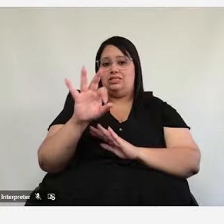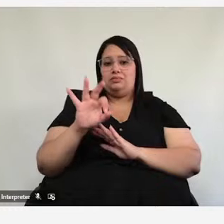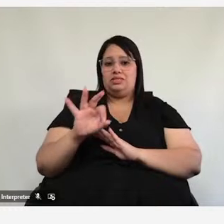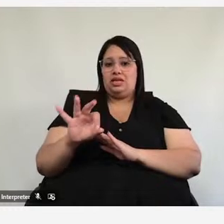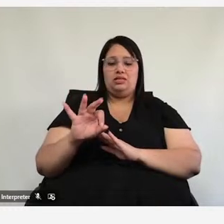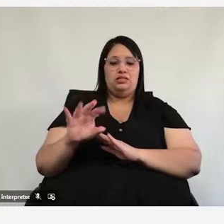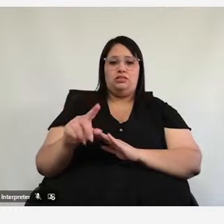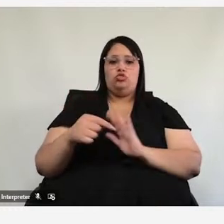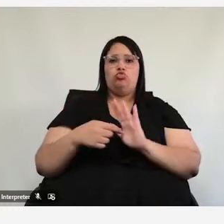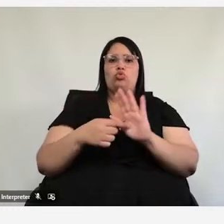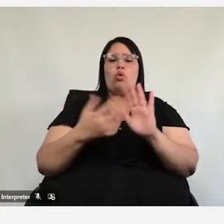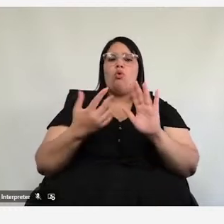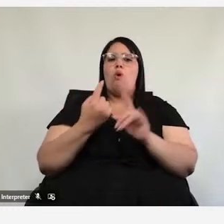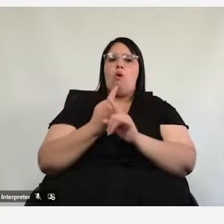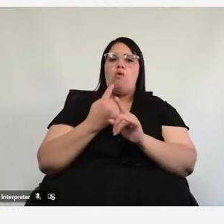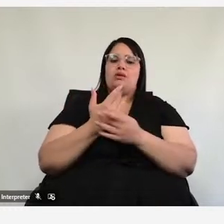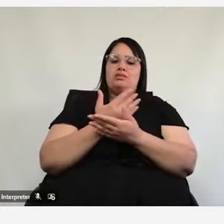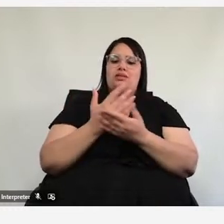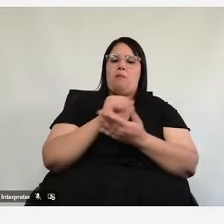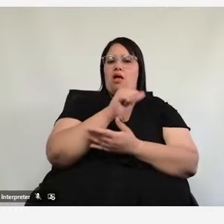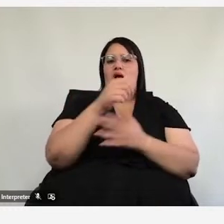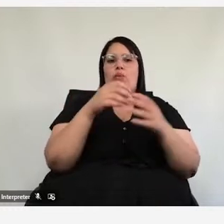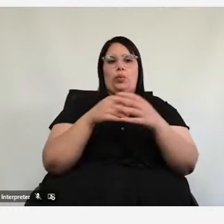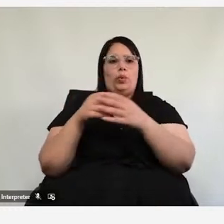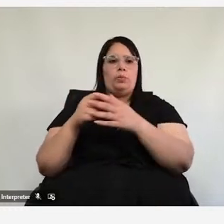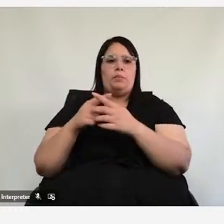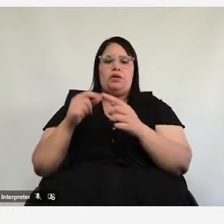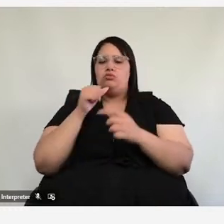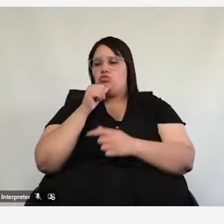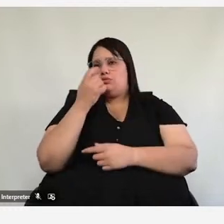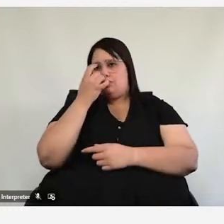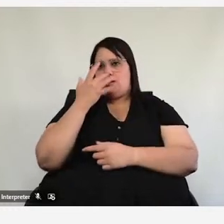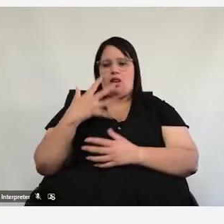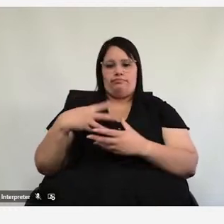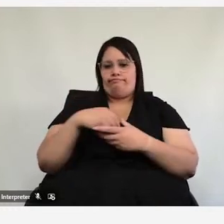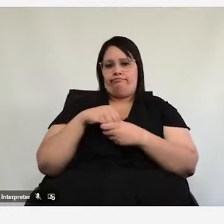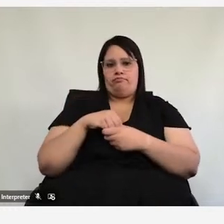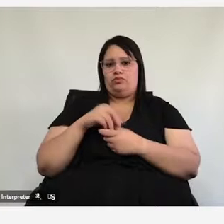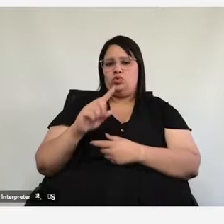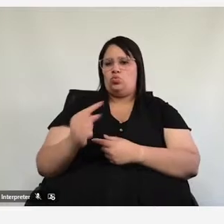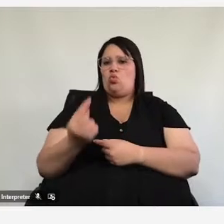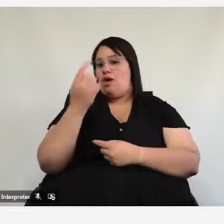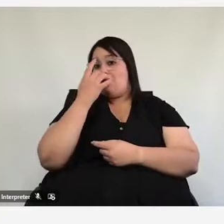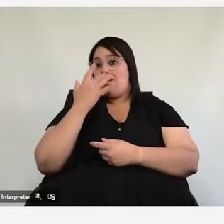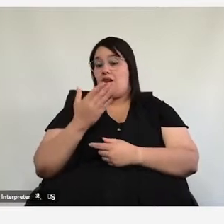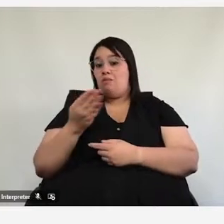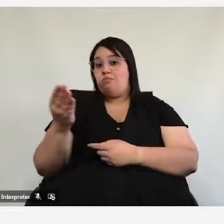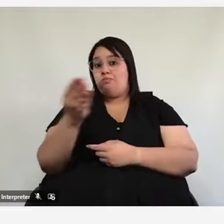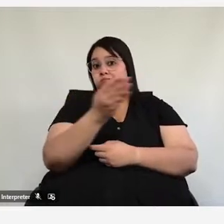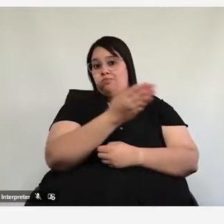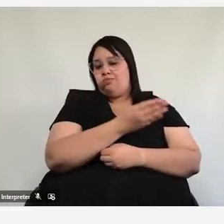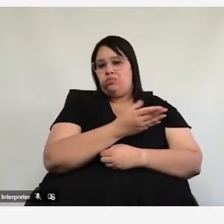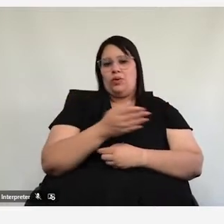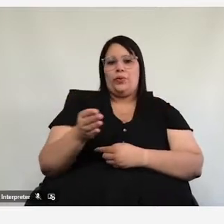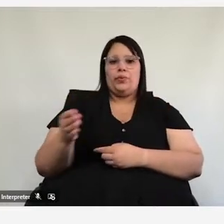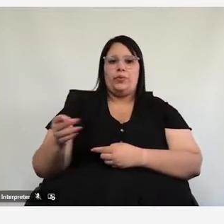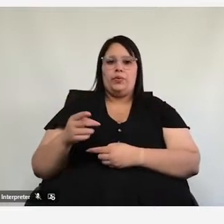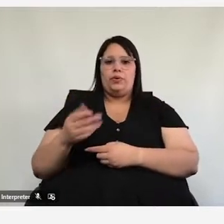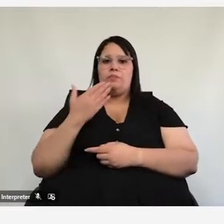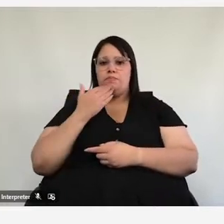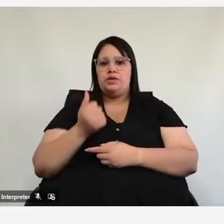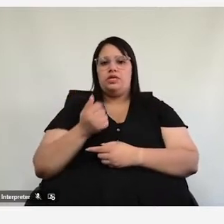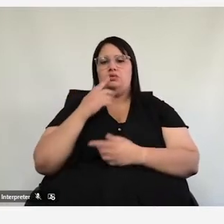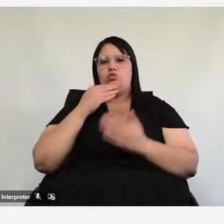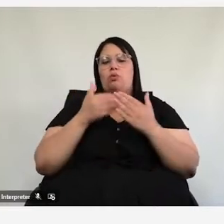is a reflection only of some other groups other than coloreds. Daar was eens een colored op hy site gewees. Hou op om ons mense te